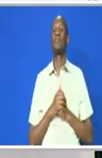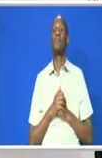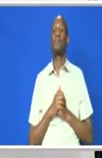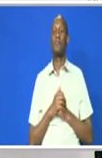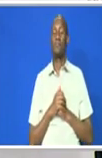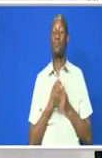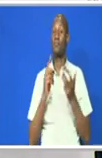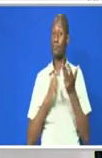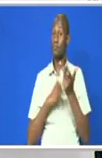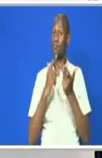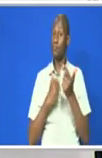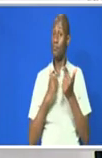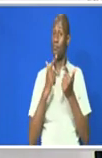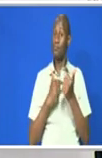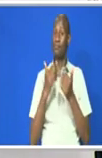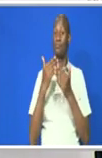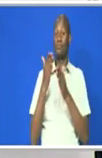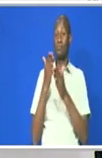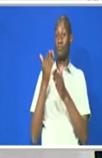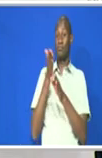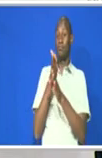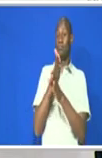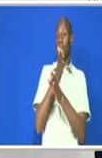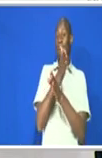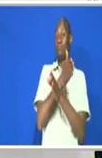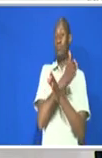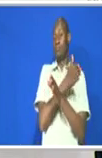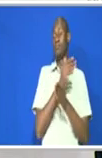by counting backwards.